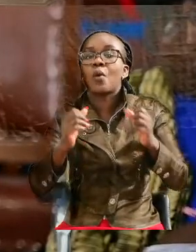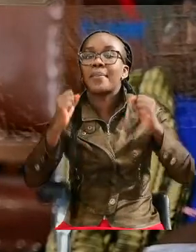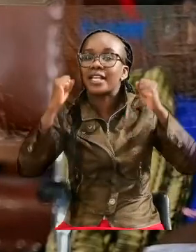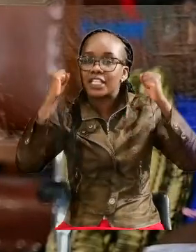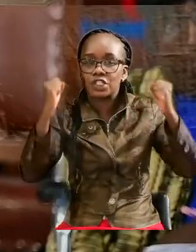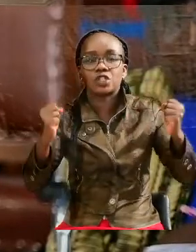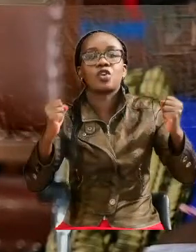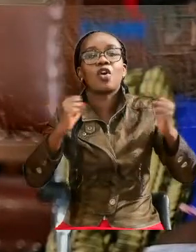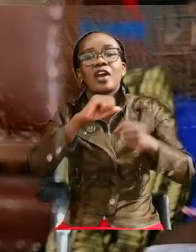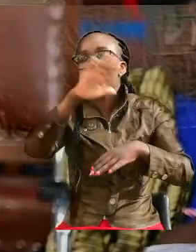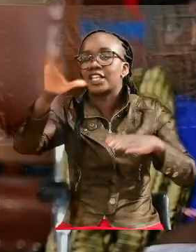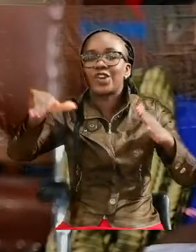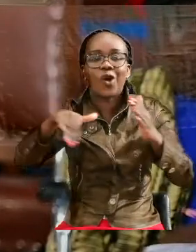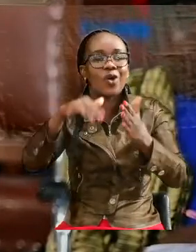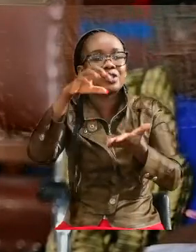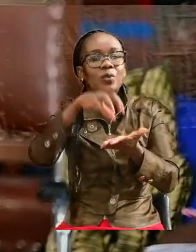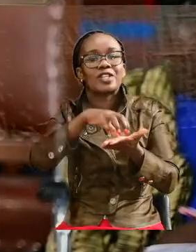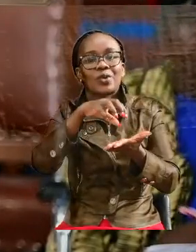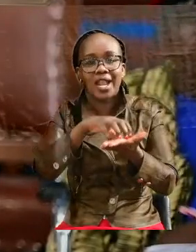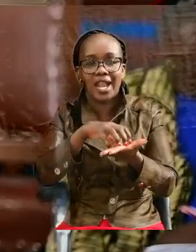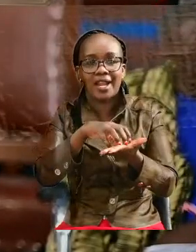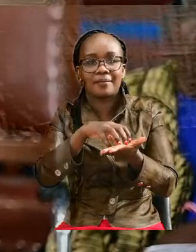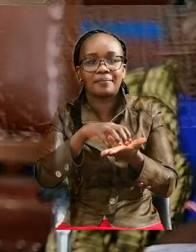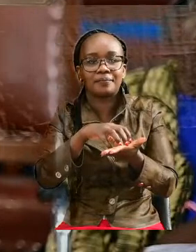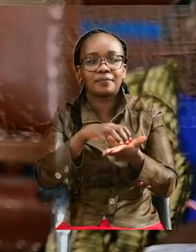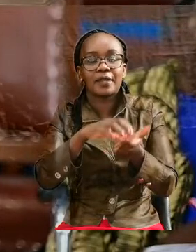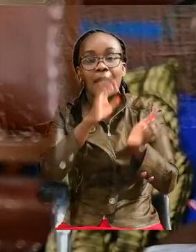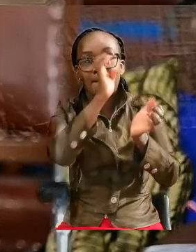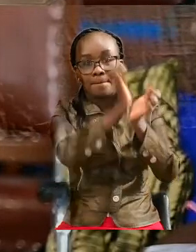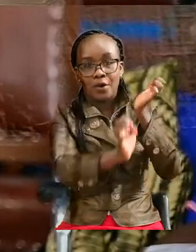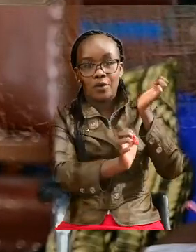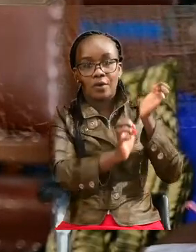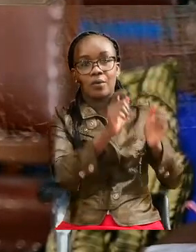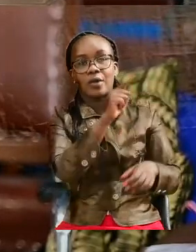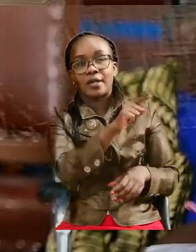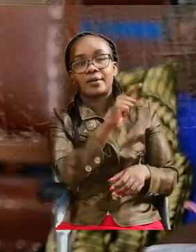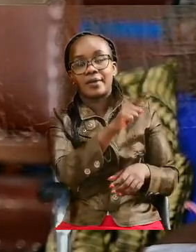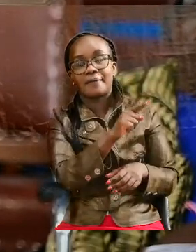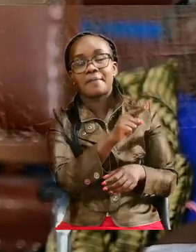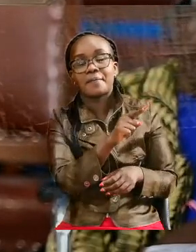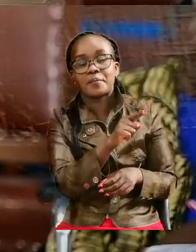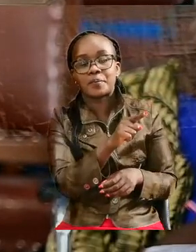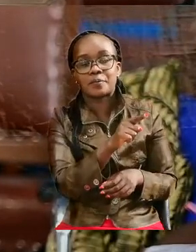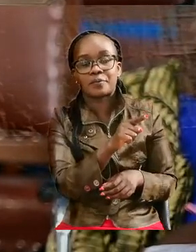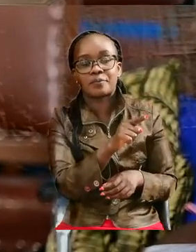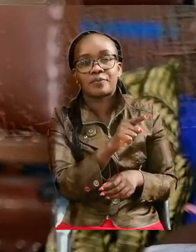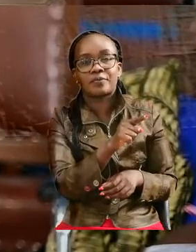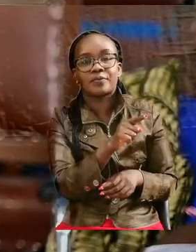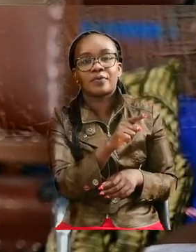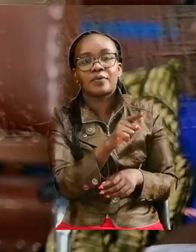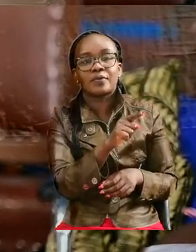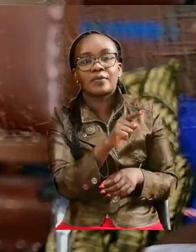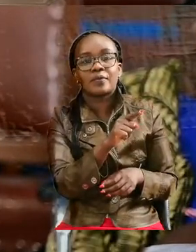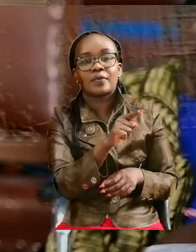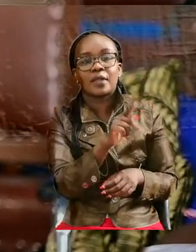all circumstances. Paul was facing execution